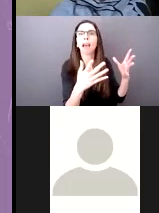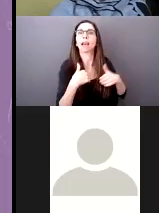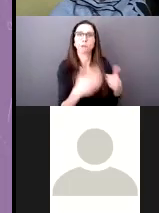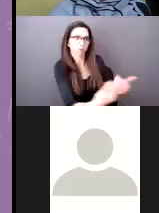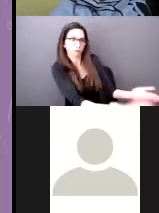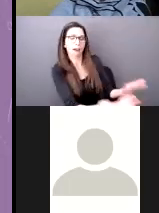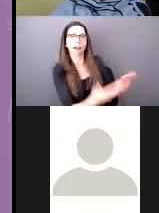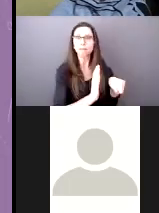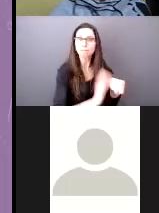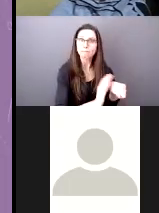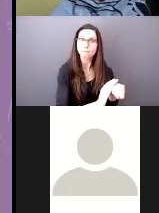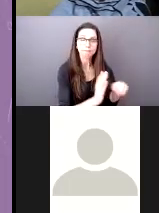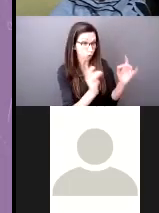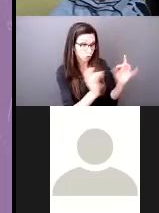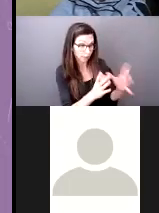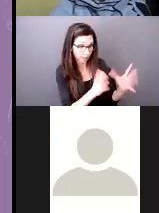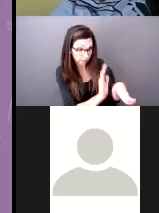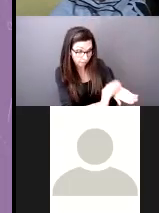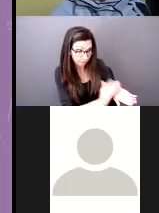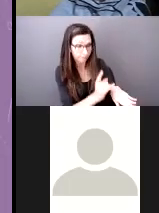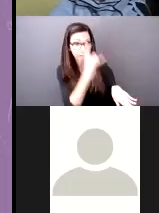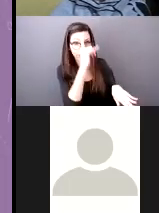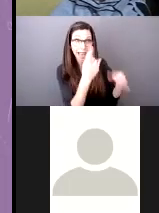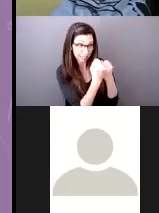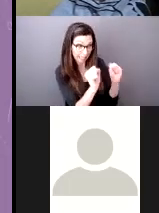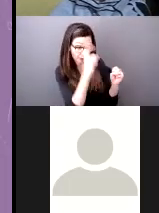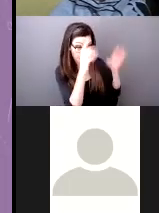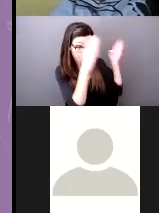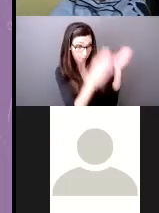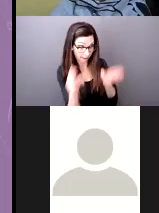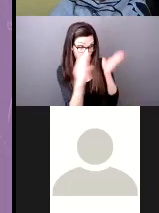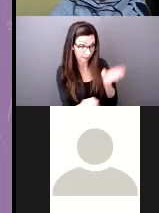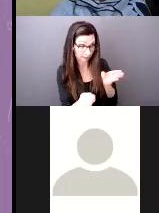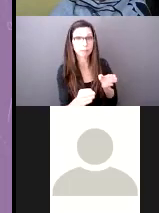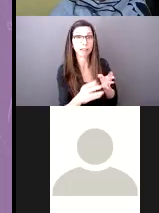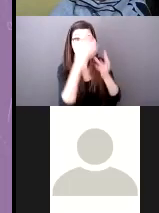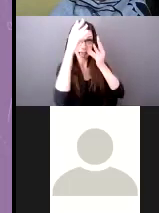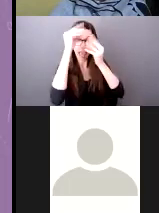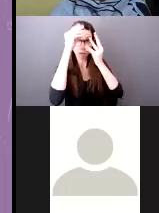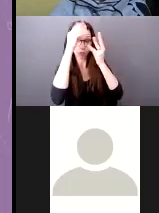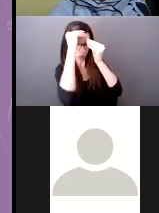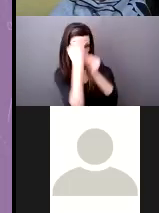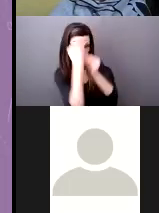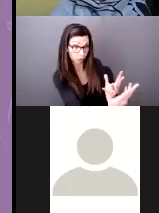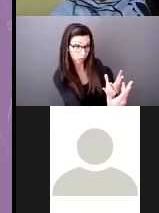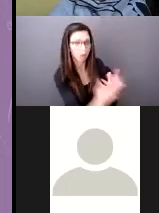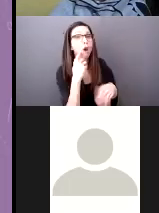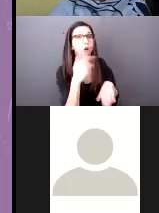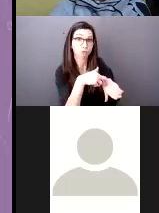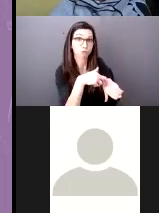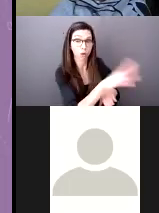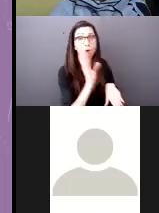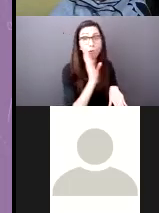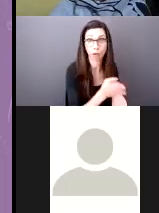counseling, safety planning, and information and referral. And we work in tandem with other